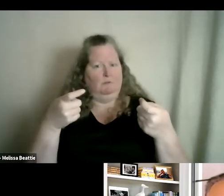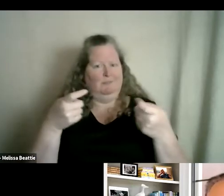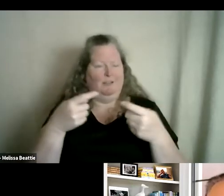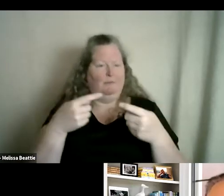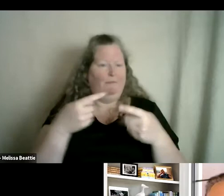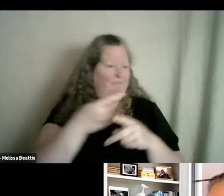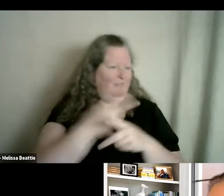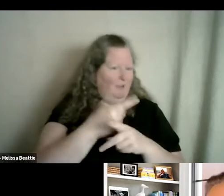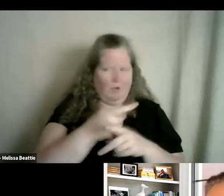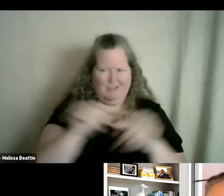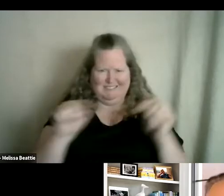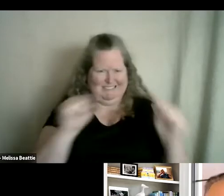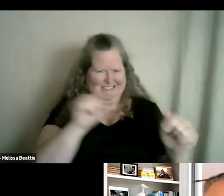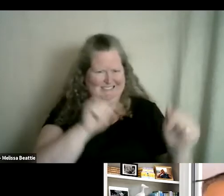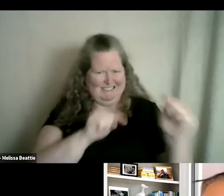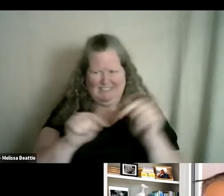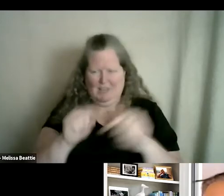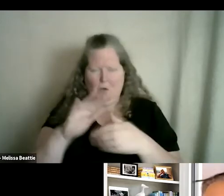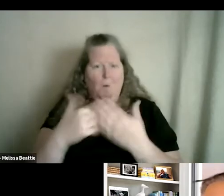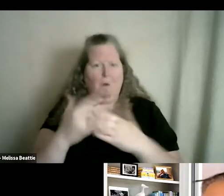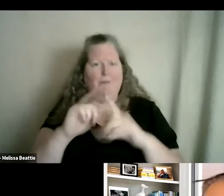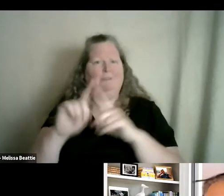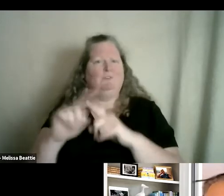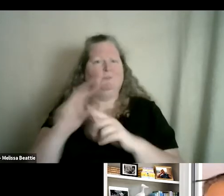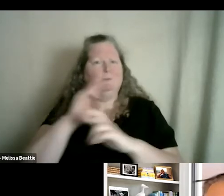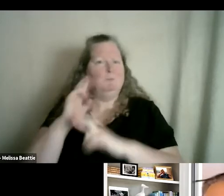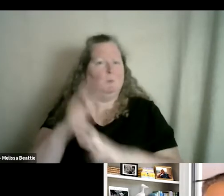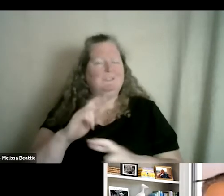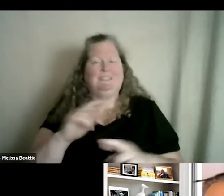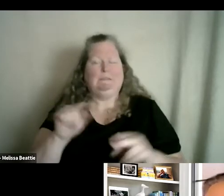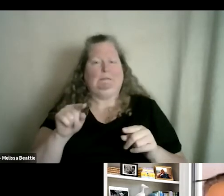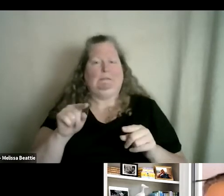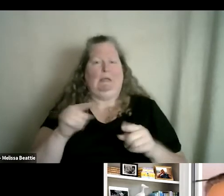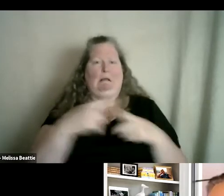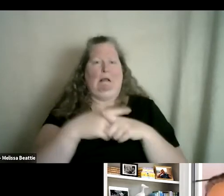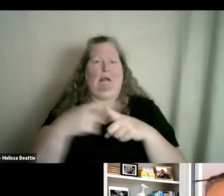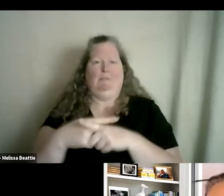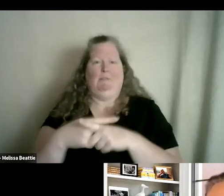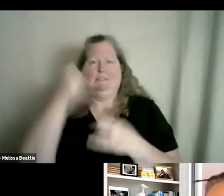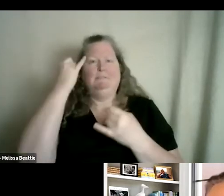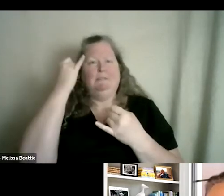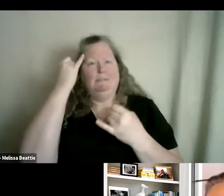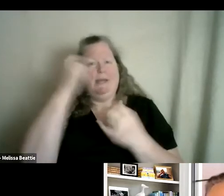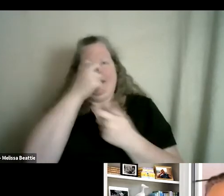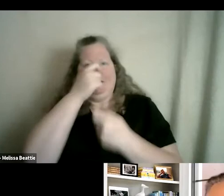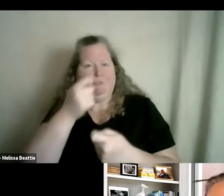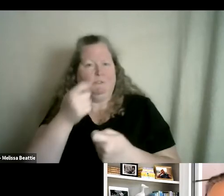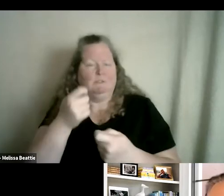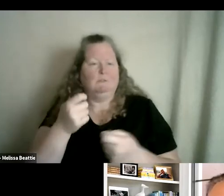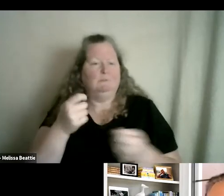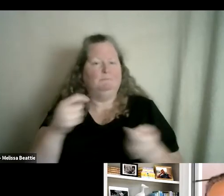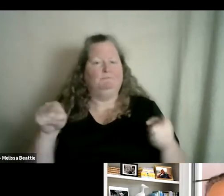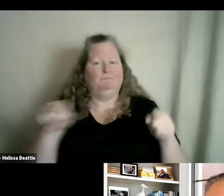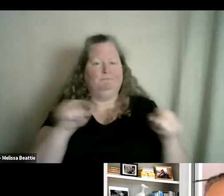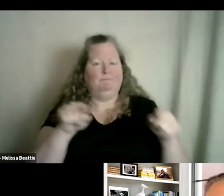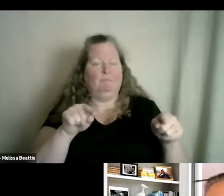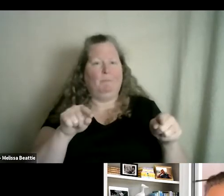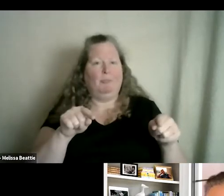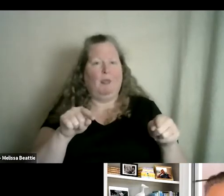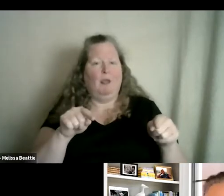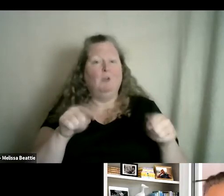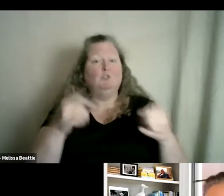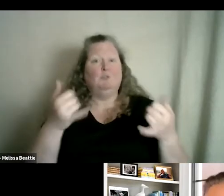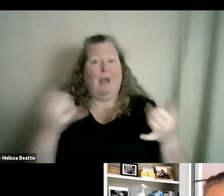into another. And this is such a conflict of interest in the business, because obviously one or the other is going to miss. Throw into this mix